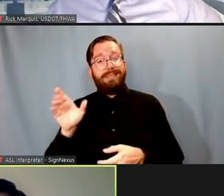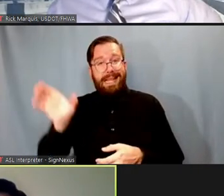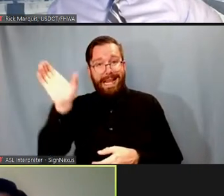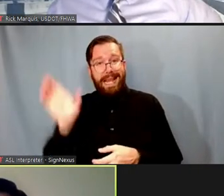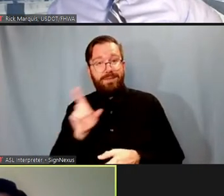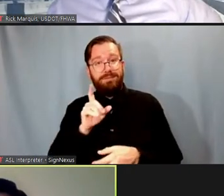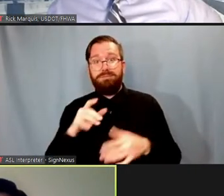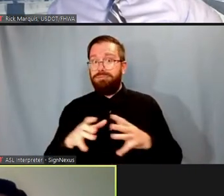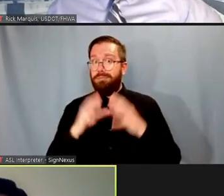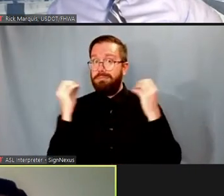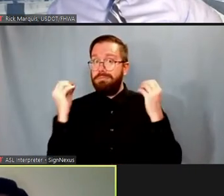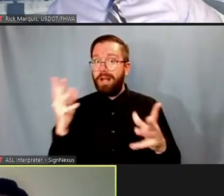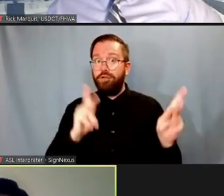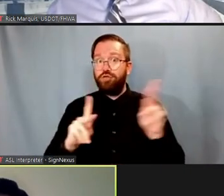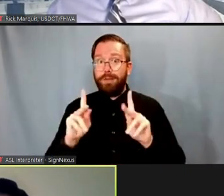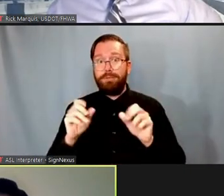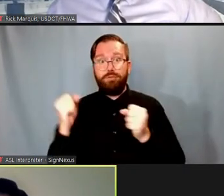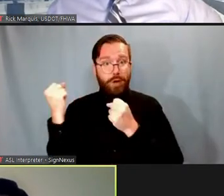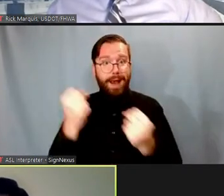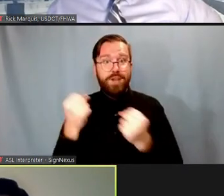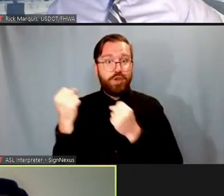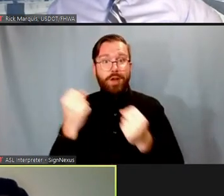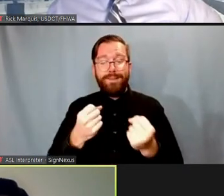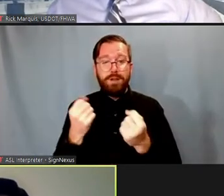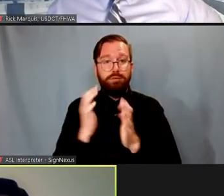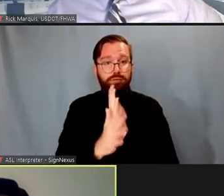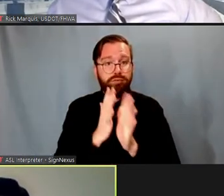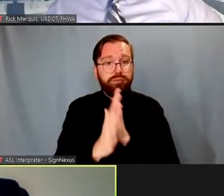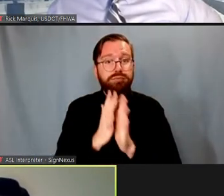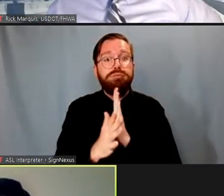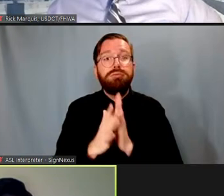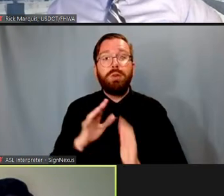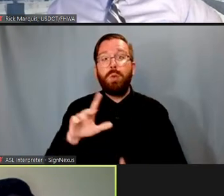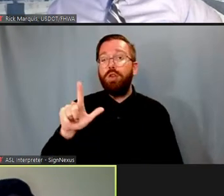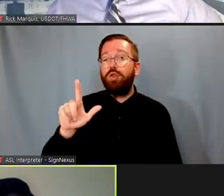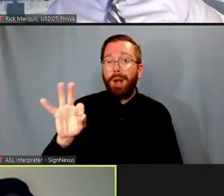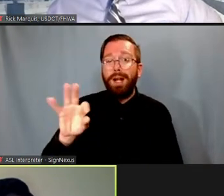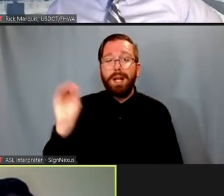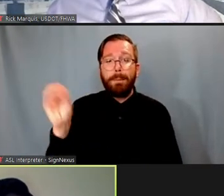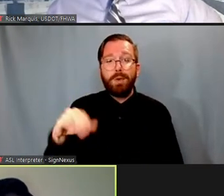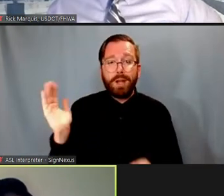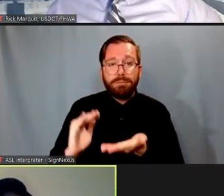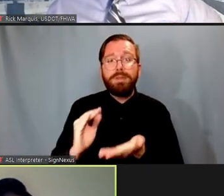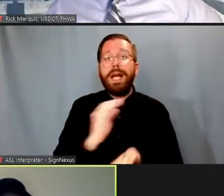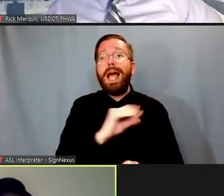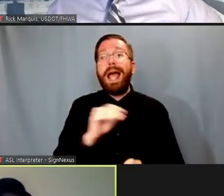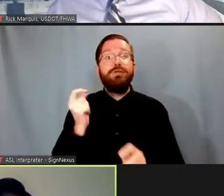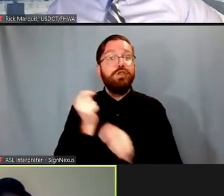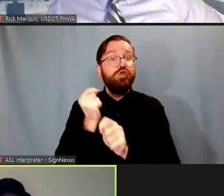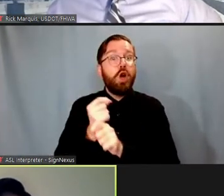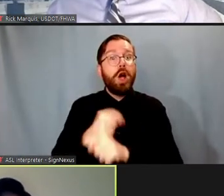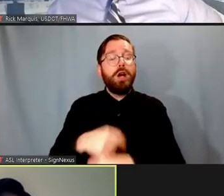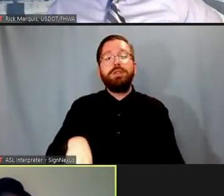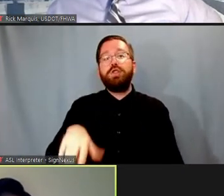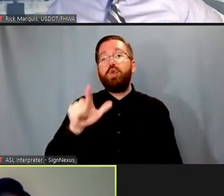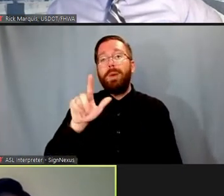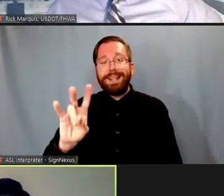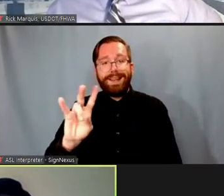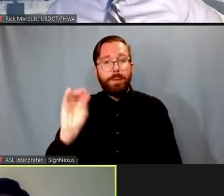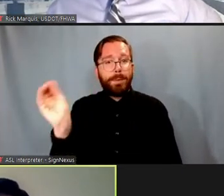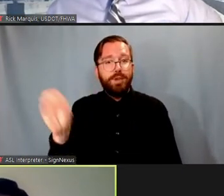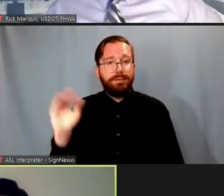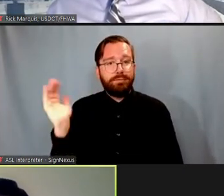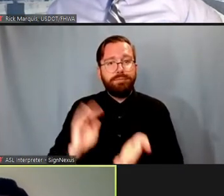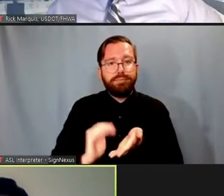decrease would be 29 and for trucks 17 vehicle miles traveled in manhattan between